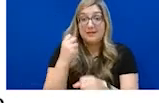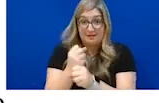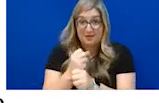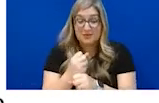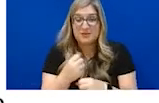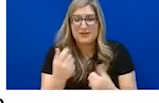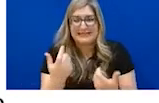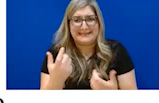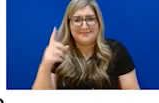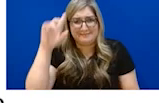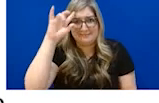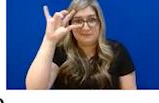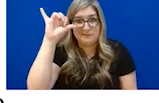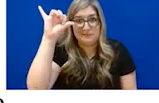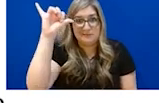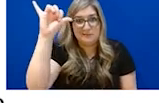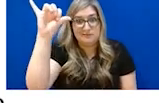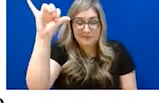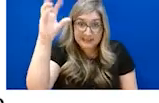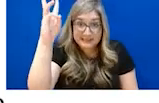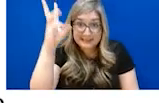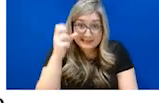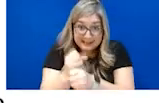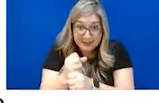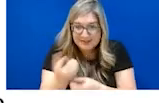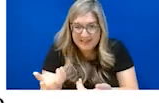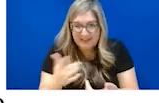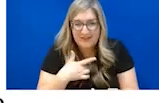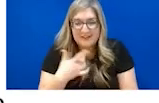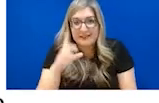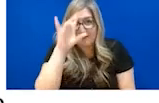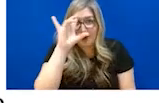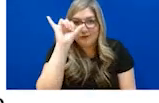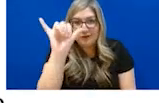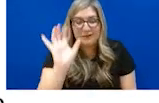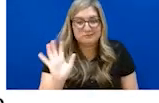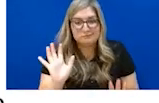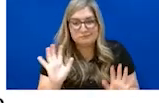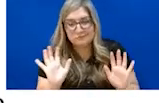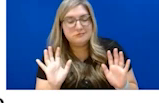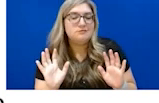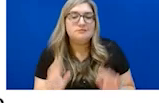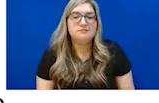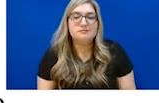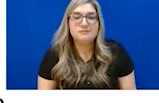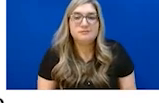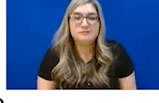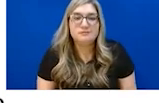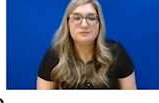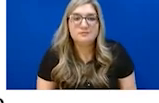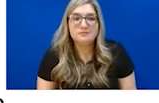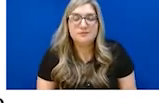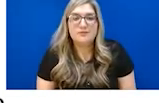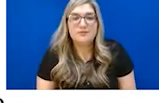living that kind of student life just to get an AA, and now what? Now, the reasons for them taking so long,